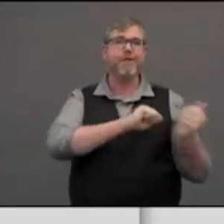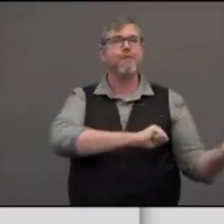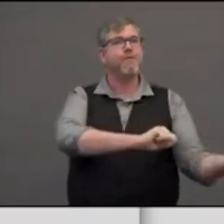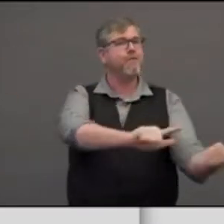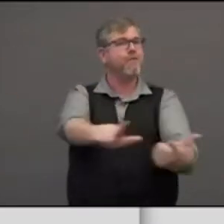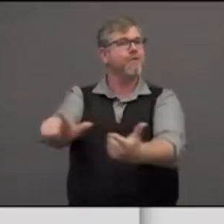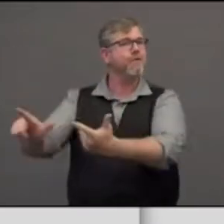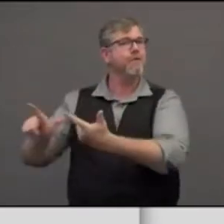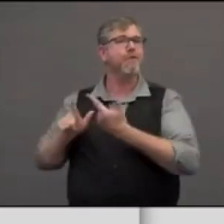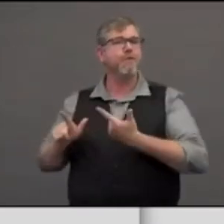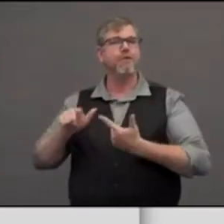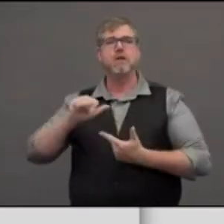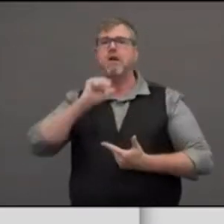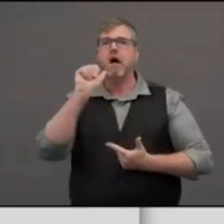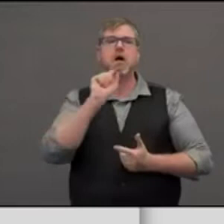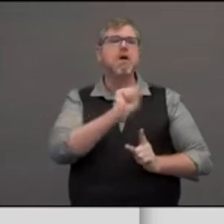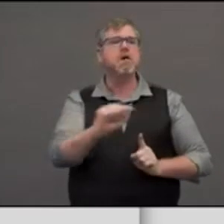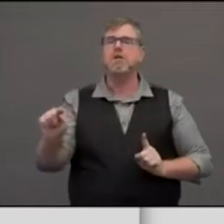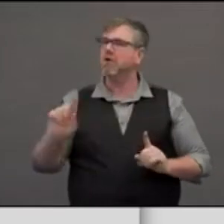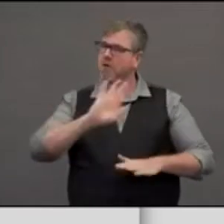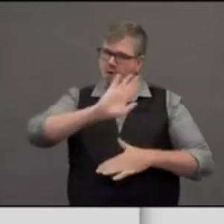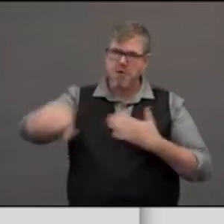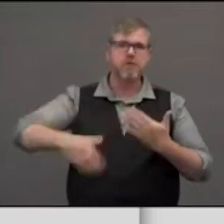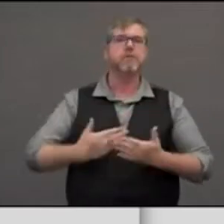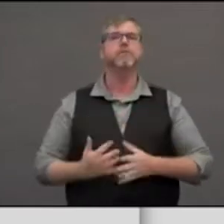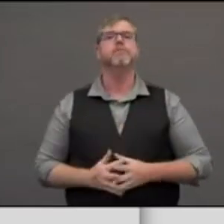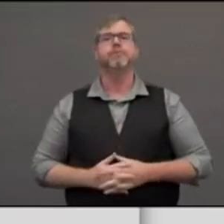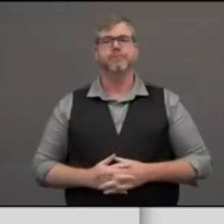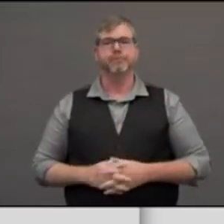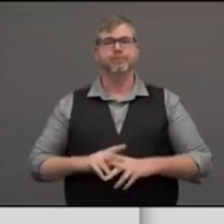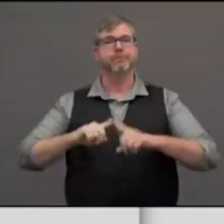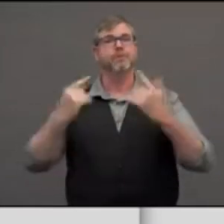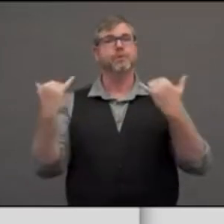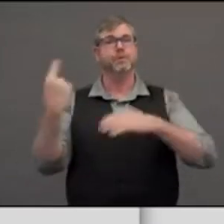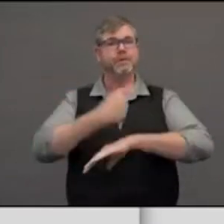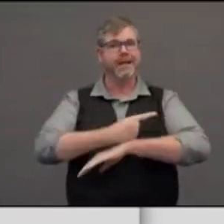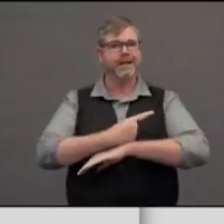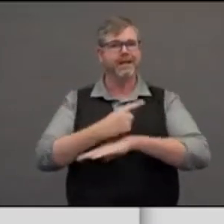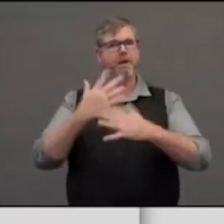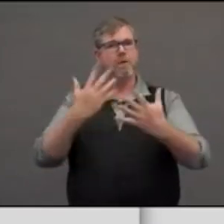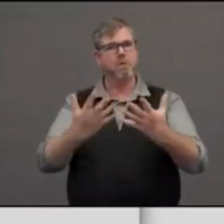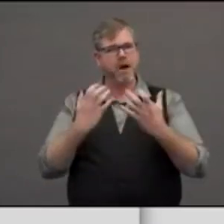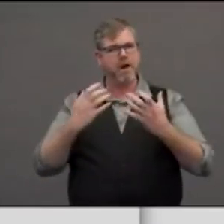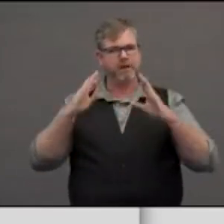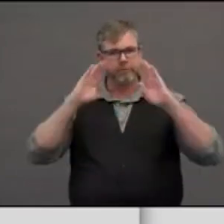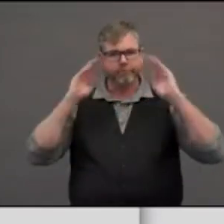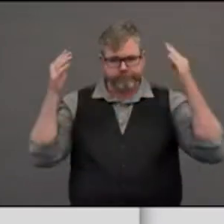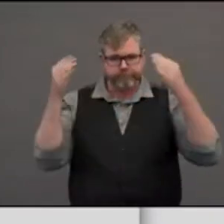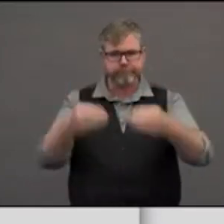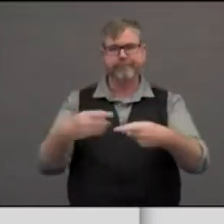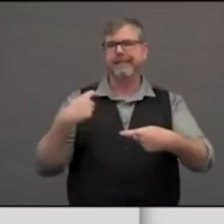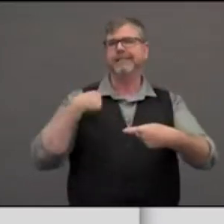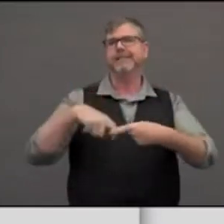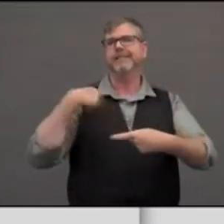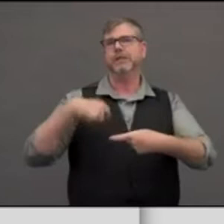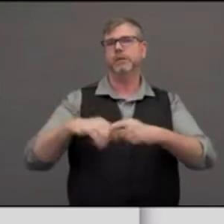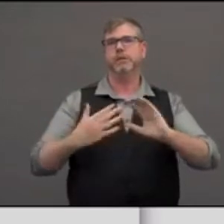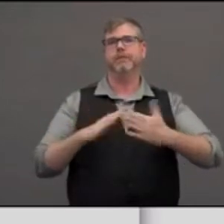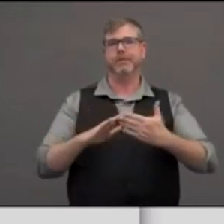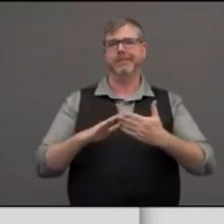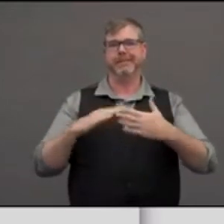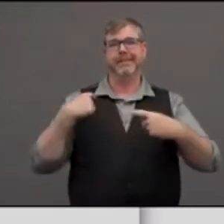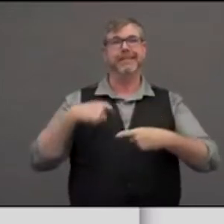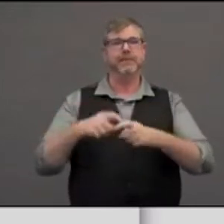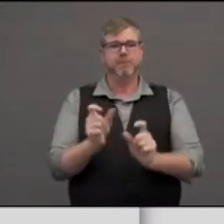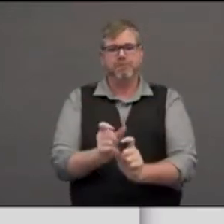out today the Latino bar there. The Latino population is 1 in 4 of the people that